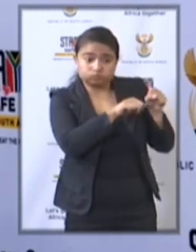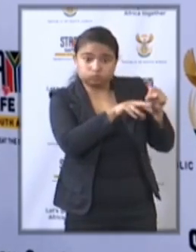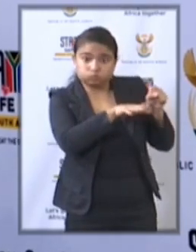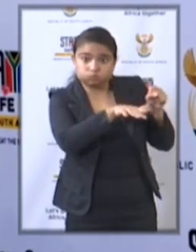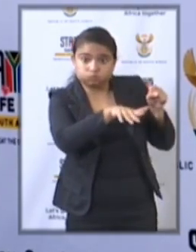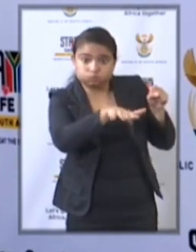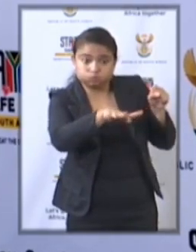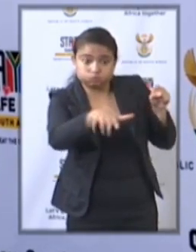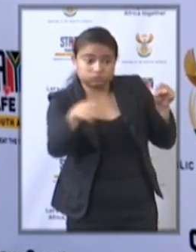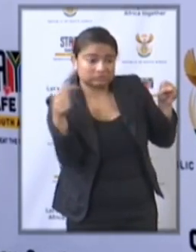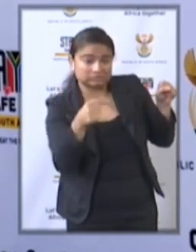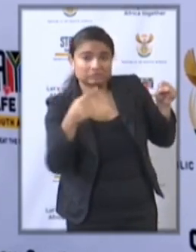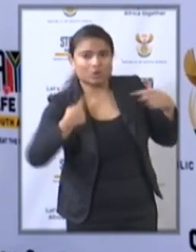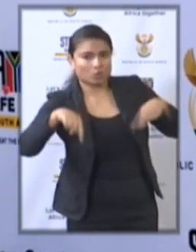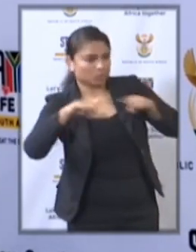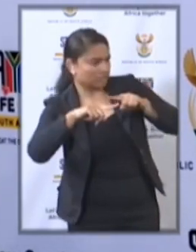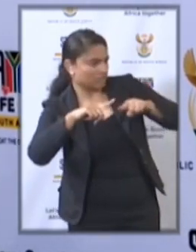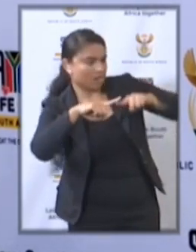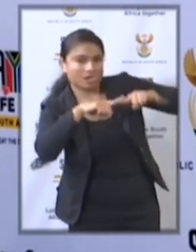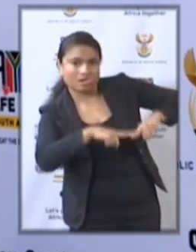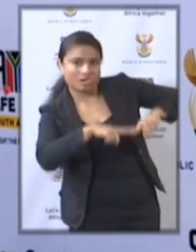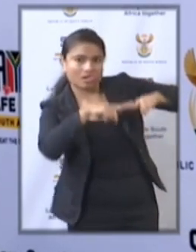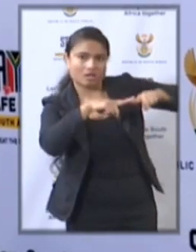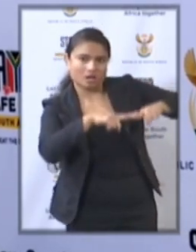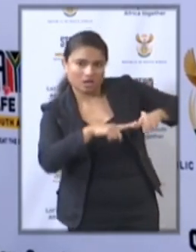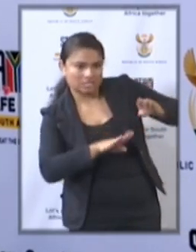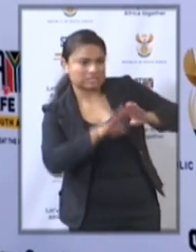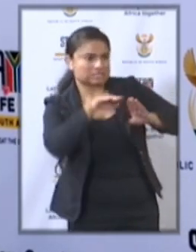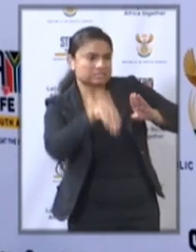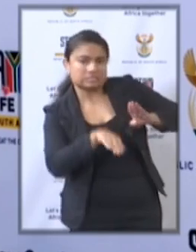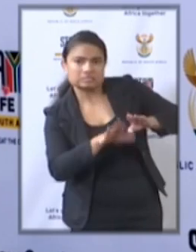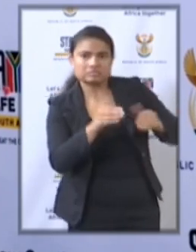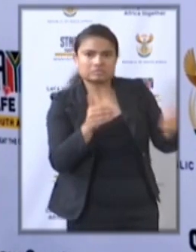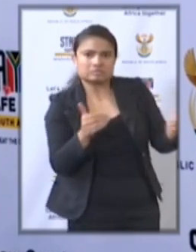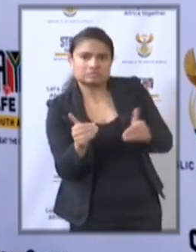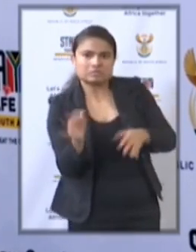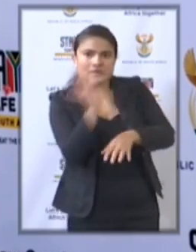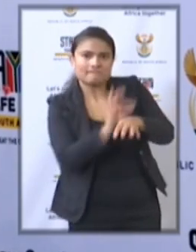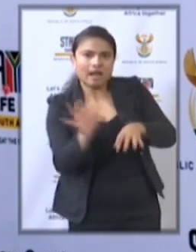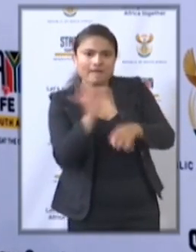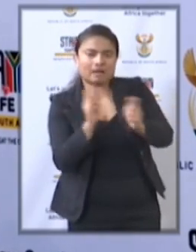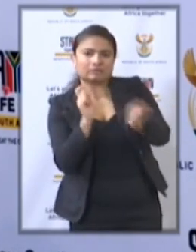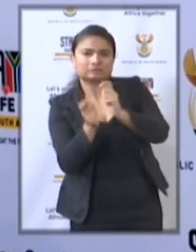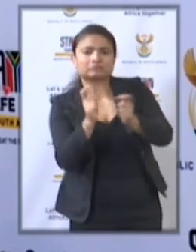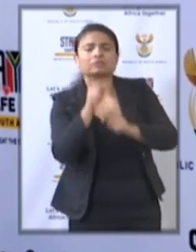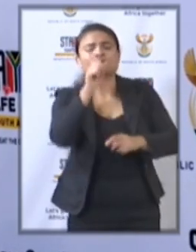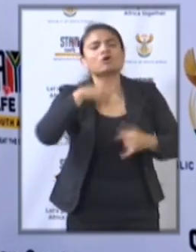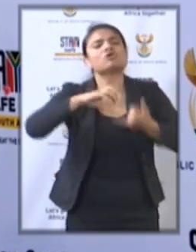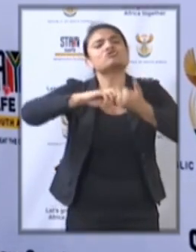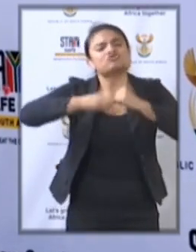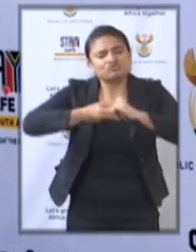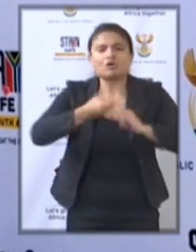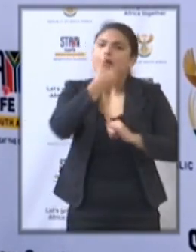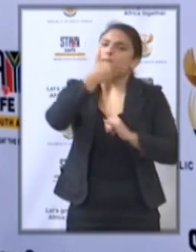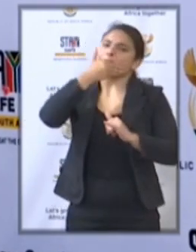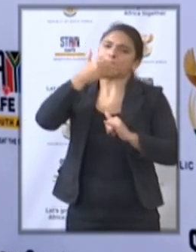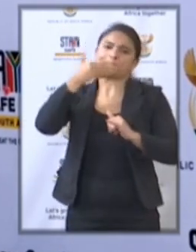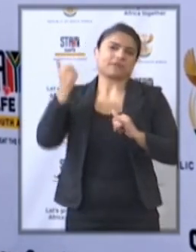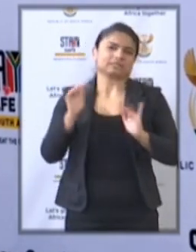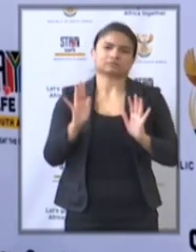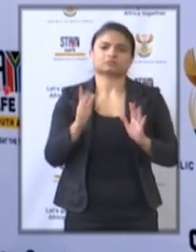of the disease. We are trying all we can. As you know, my colleague Minister